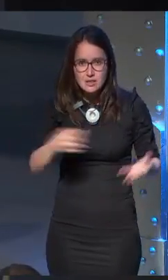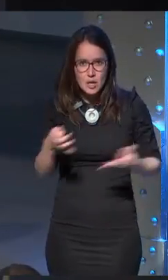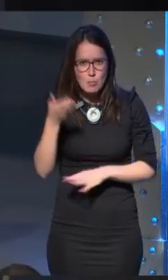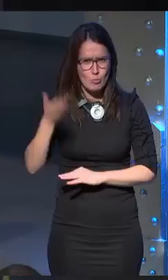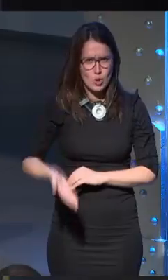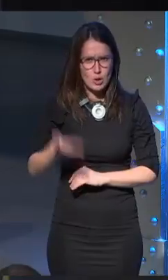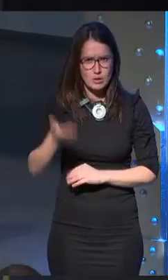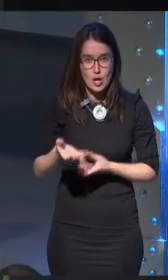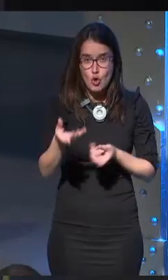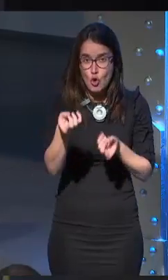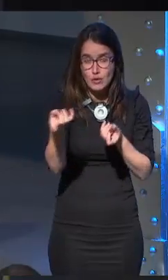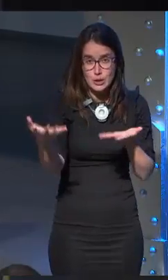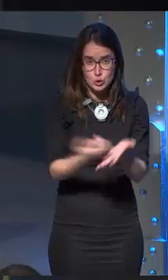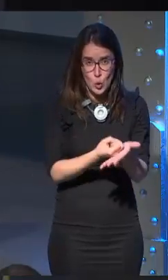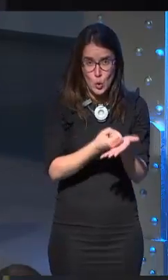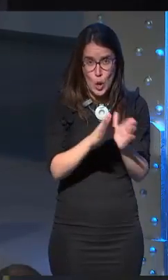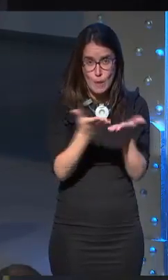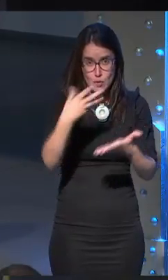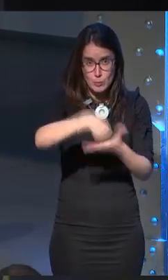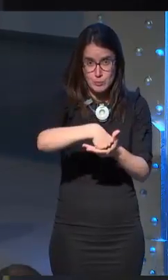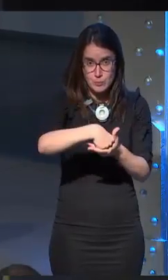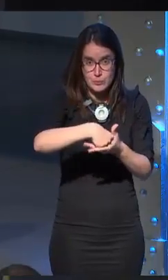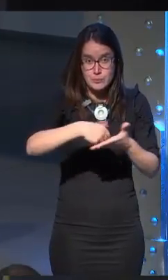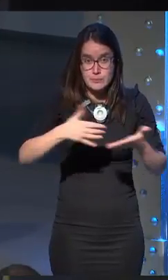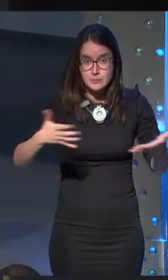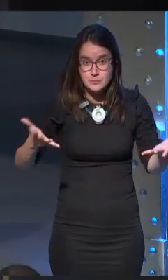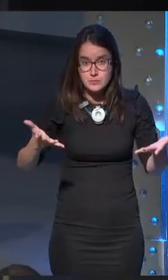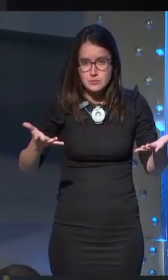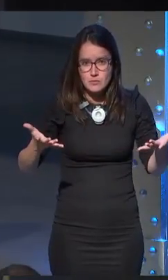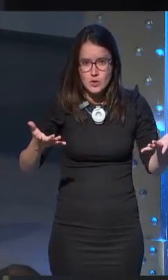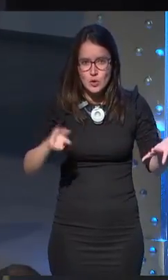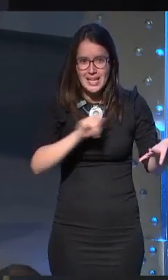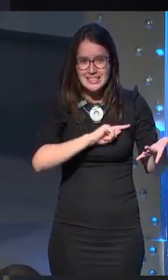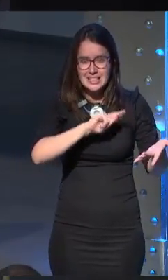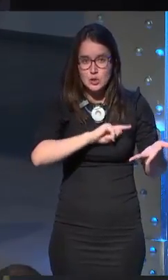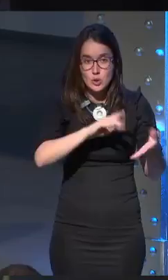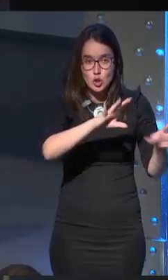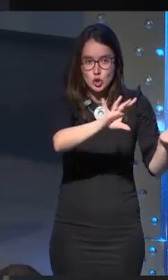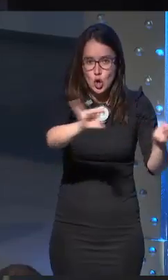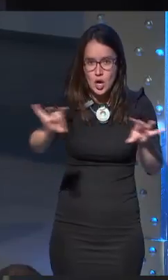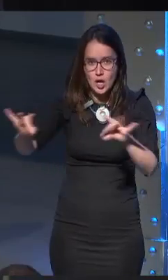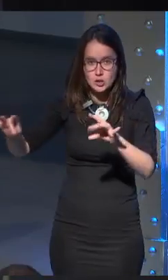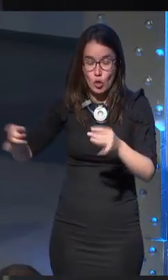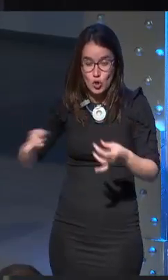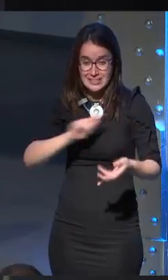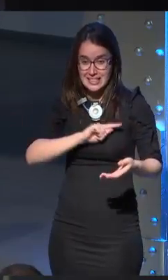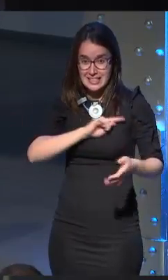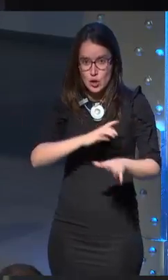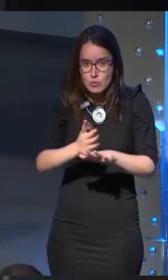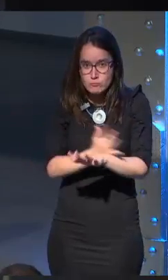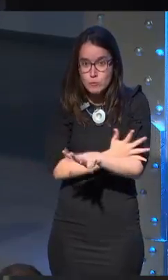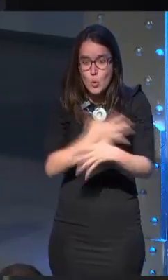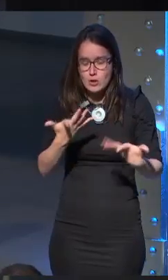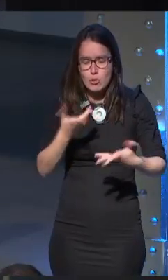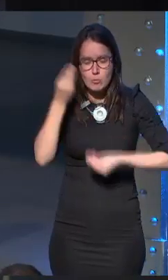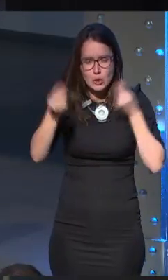they smell. You touch it, what does it feel like? So, and I think it worked, because I think a lot of folks